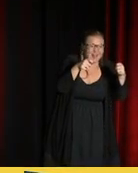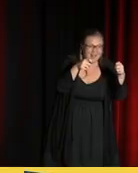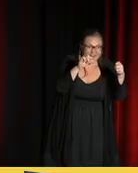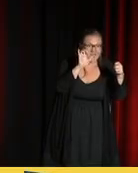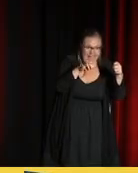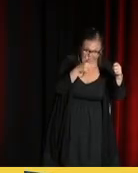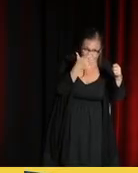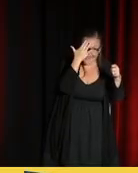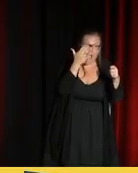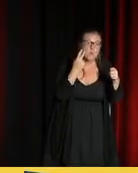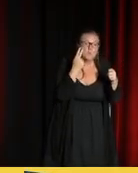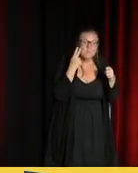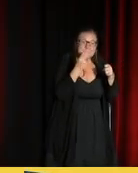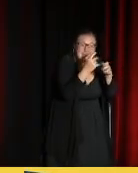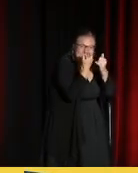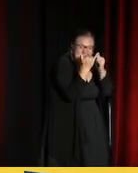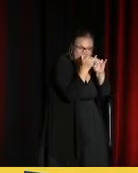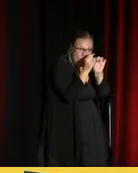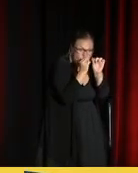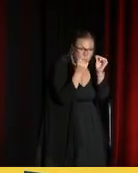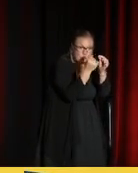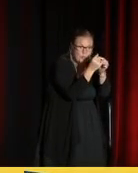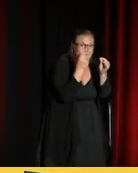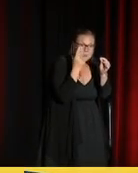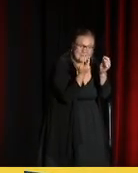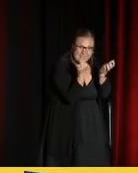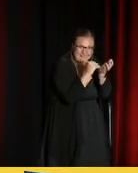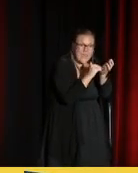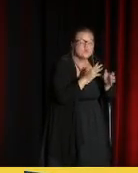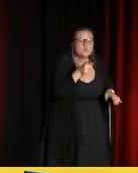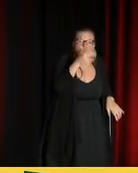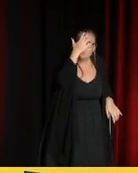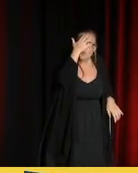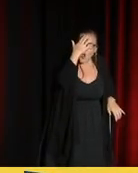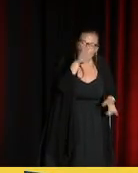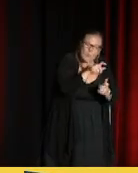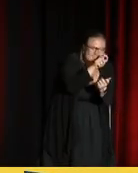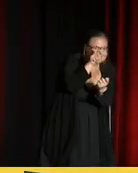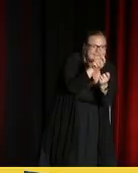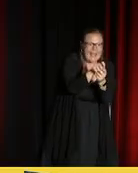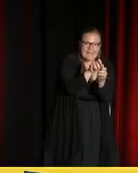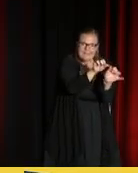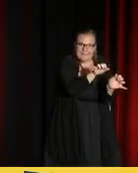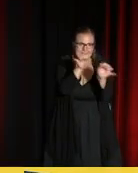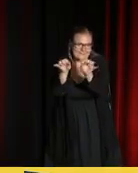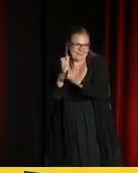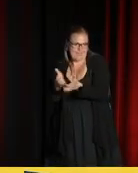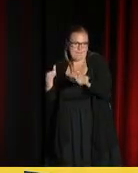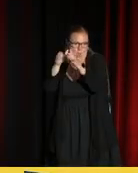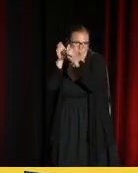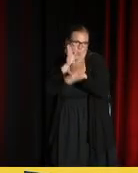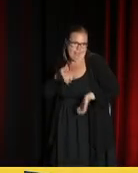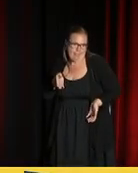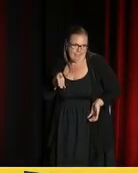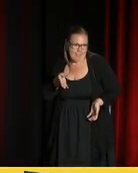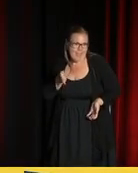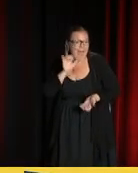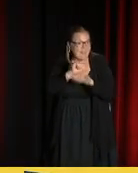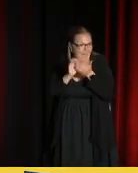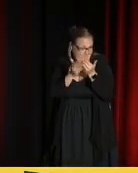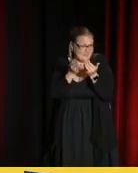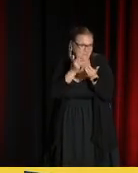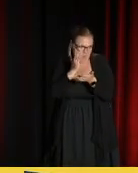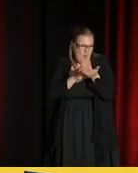That way, when you see that little yellow silk again, you will know that it is exactly the same bottle. And that's the easy